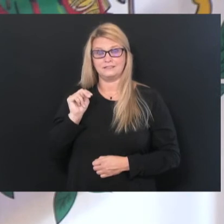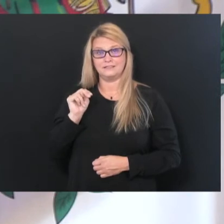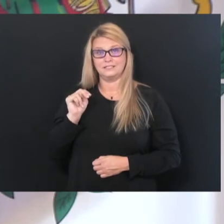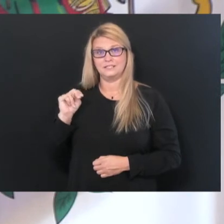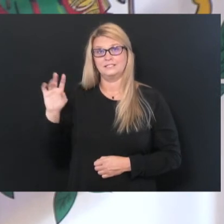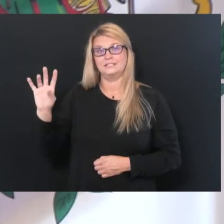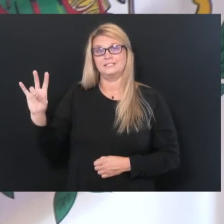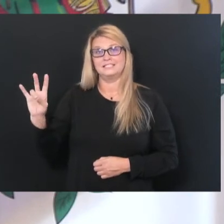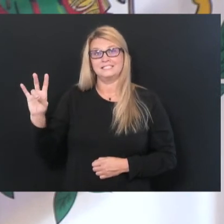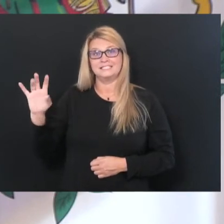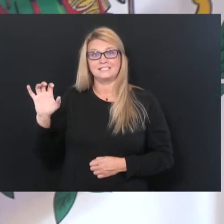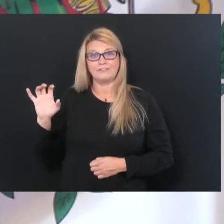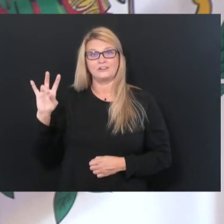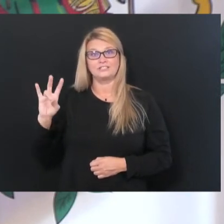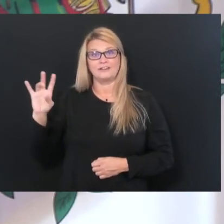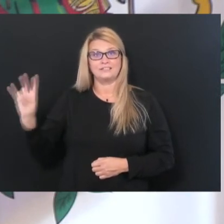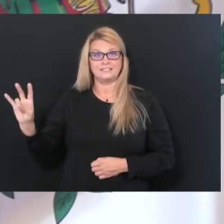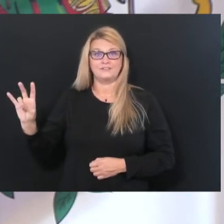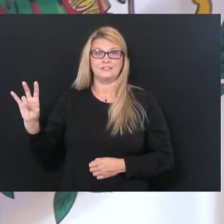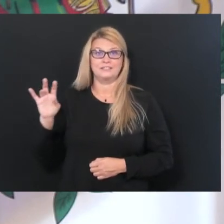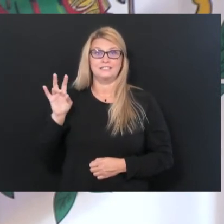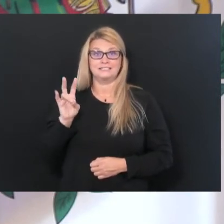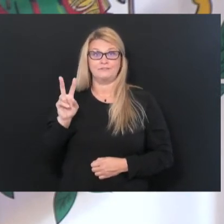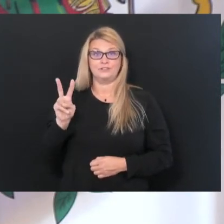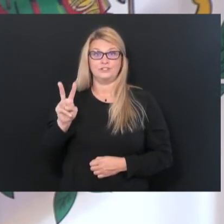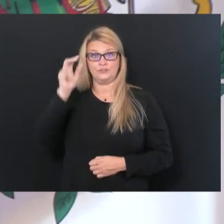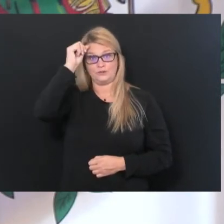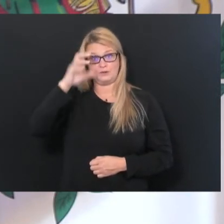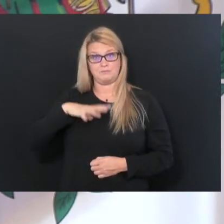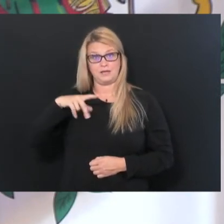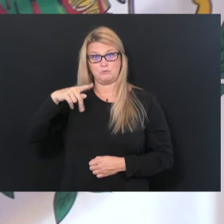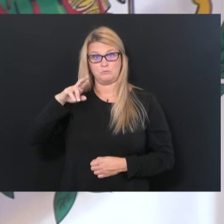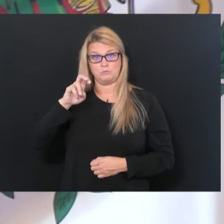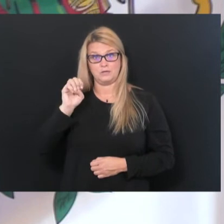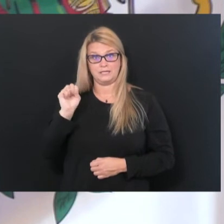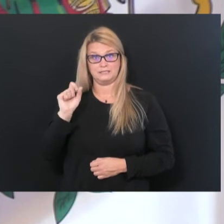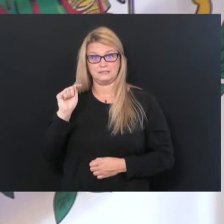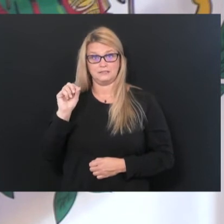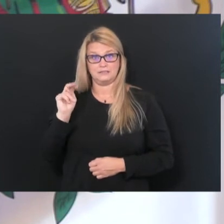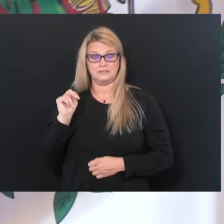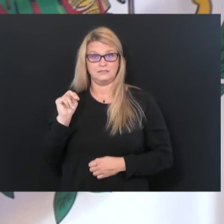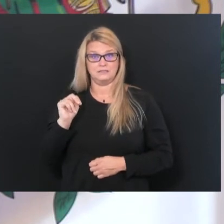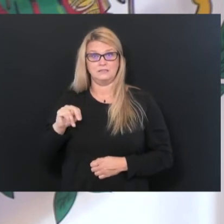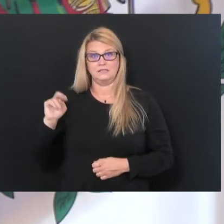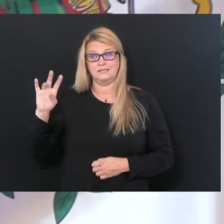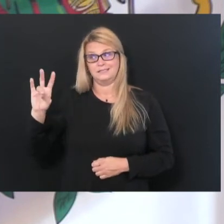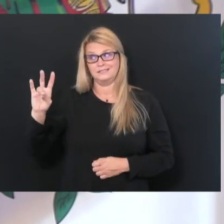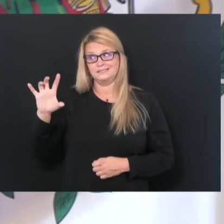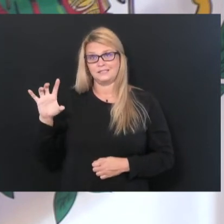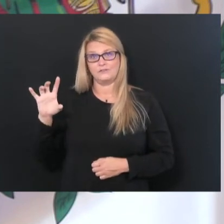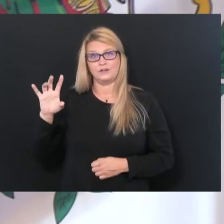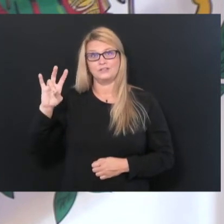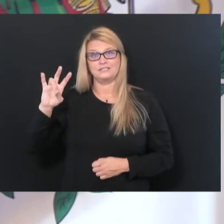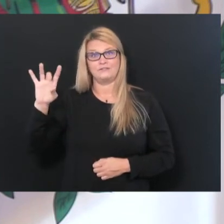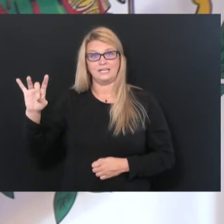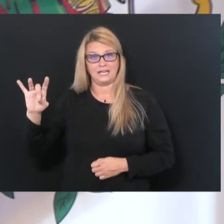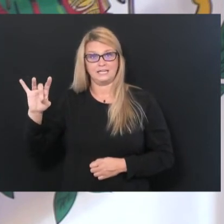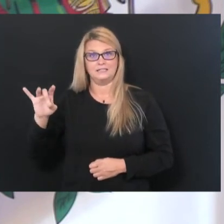Our 777th death, a 72-year-old male from Preston County. Our 778th death,